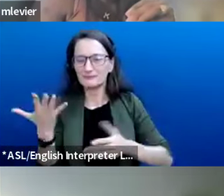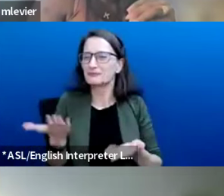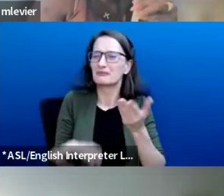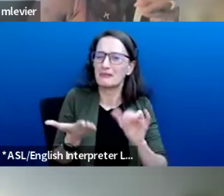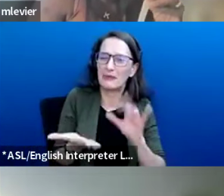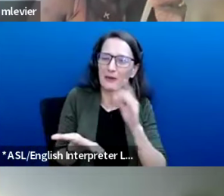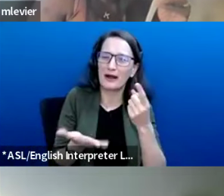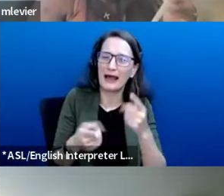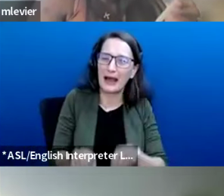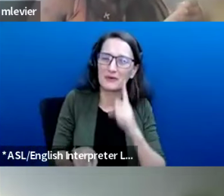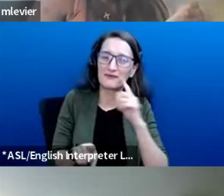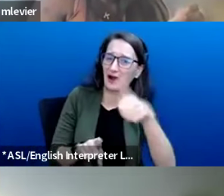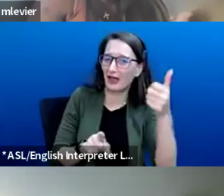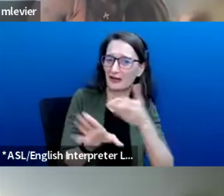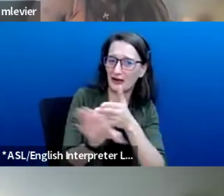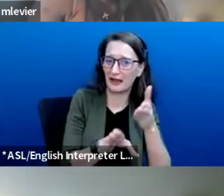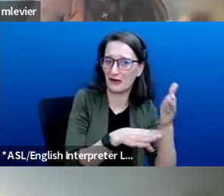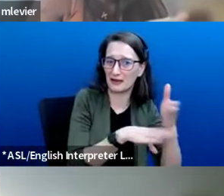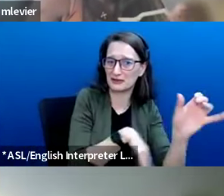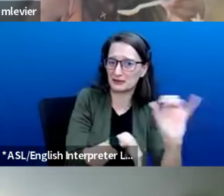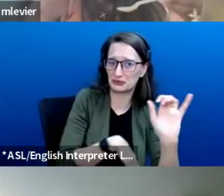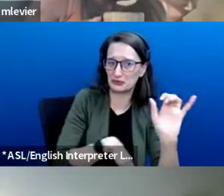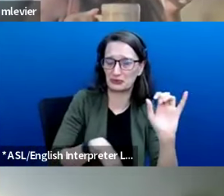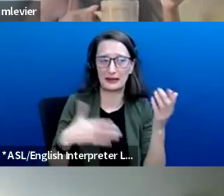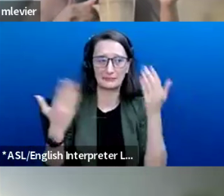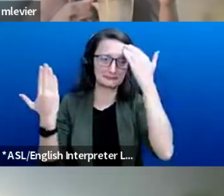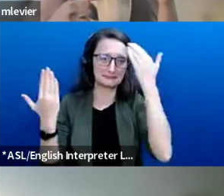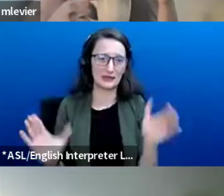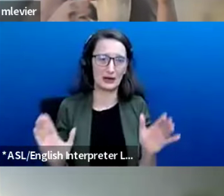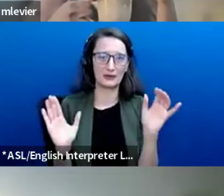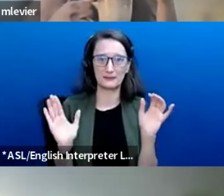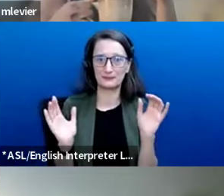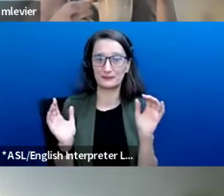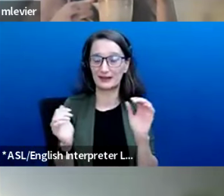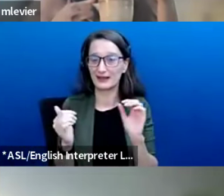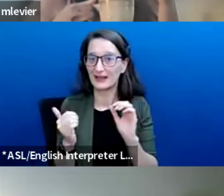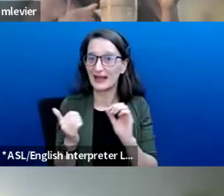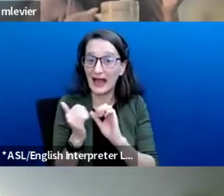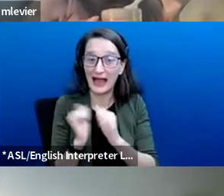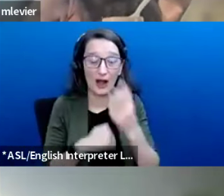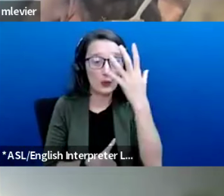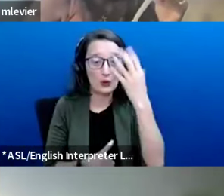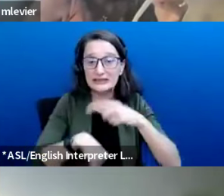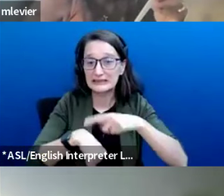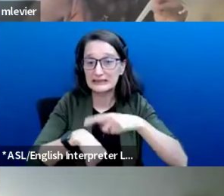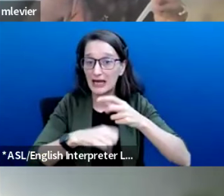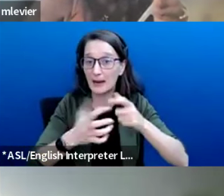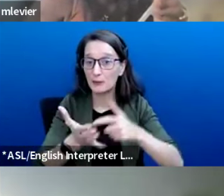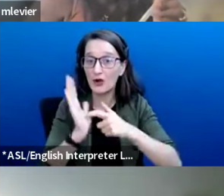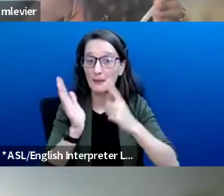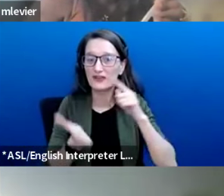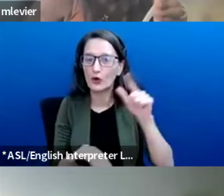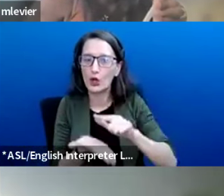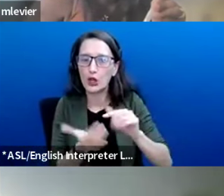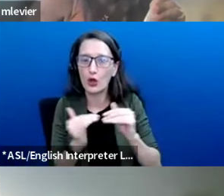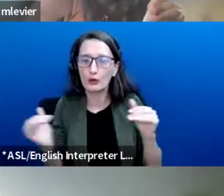other areas as well. Like, I don't know how the sleep time requirements in like lower level residential care facilities